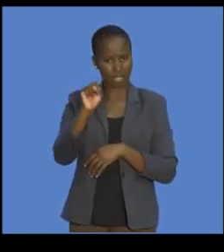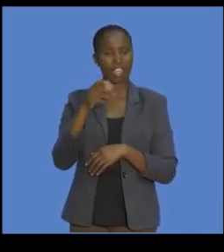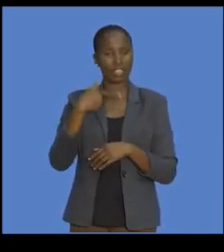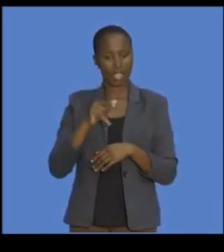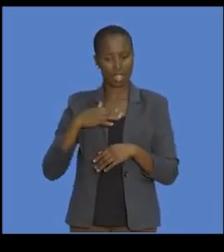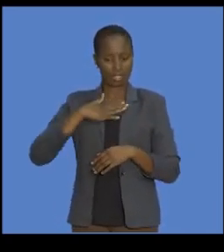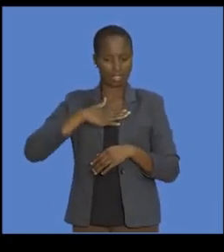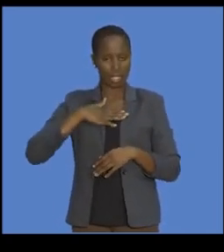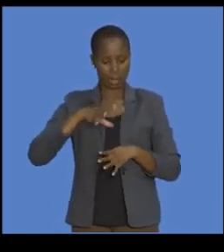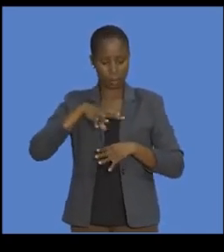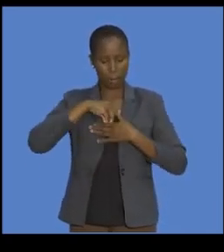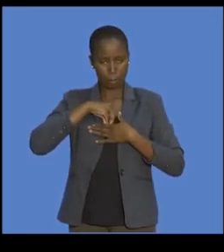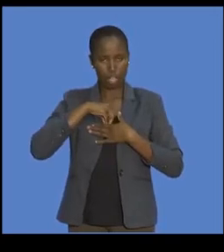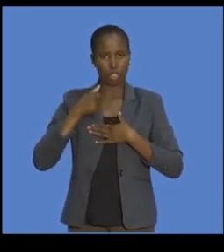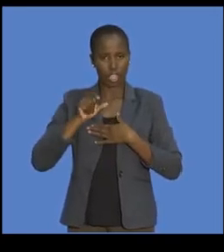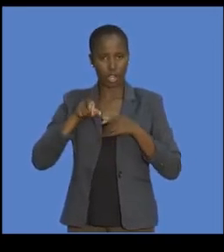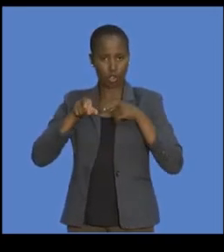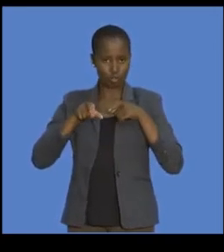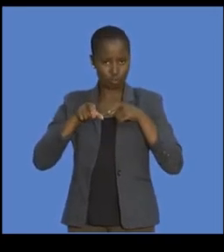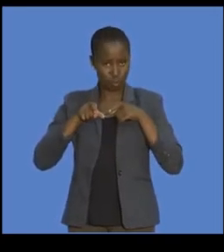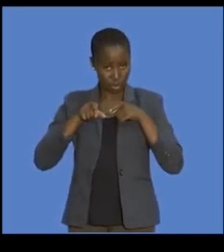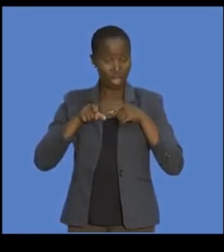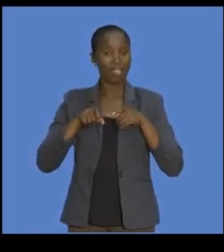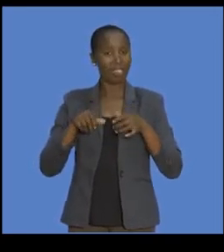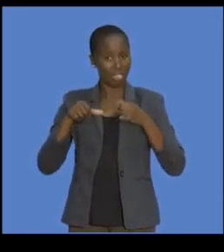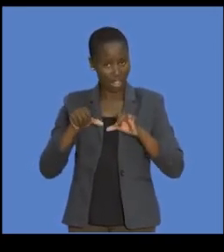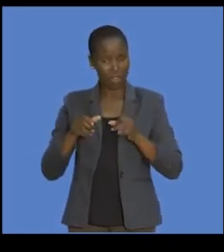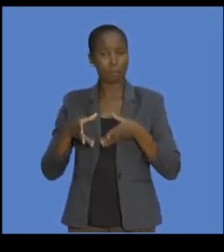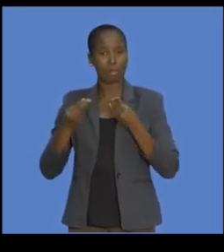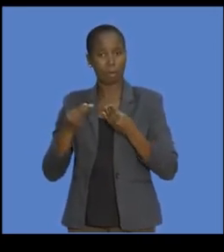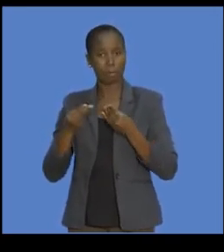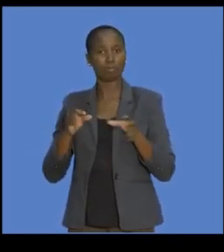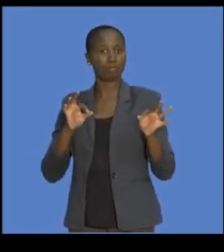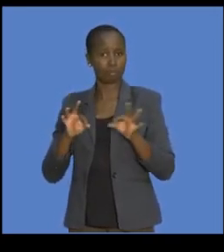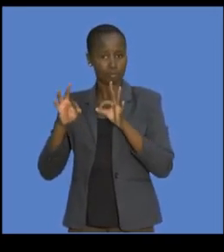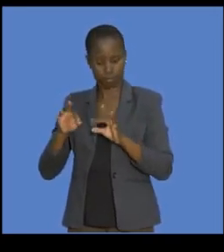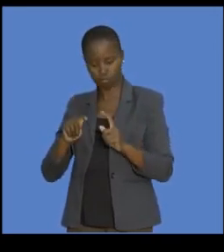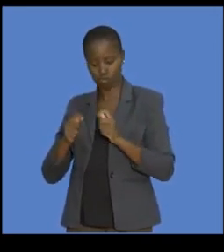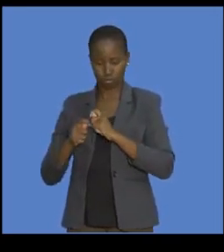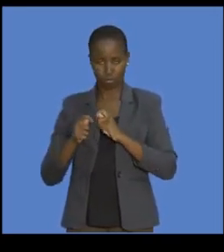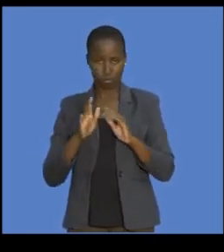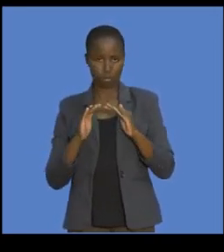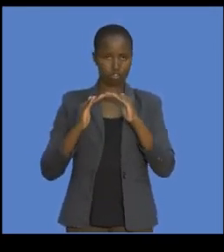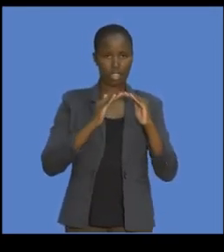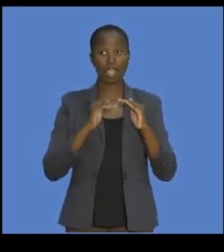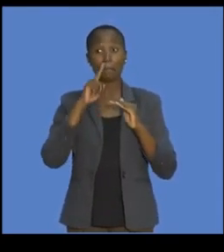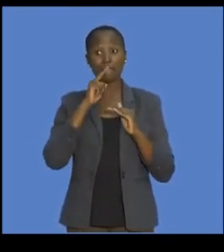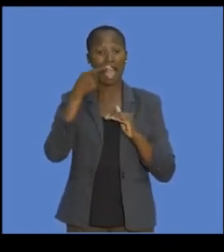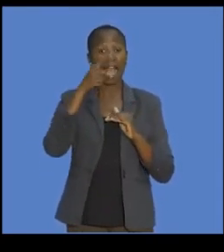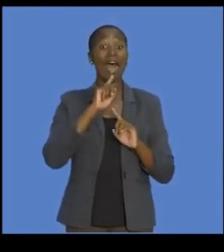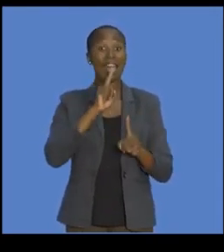that processes that stimuli, and then an effector that brings about the change. So the correct answer there is